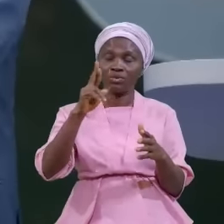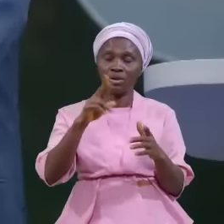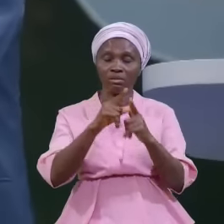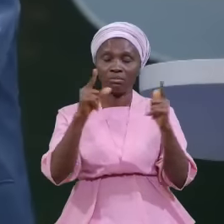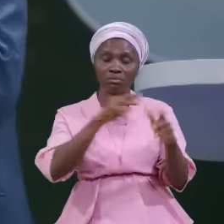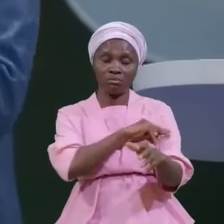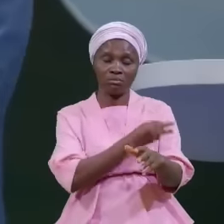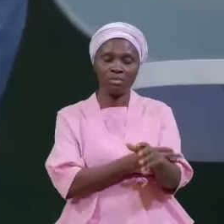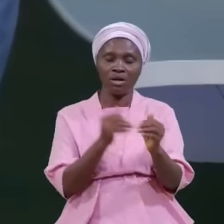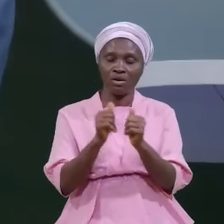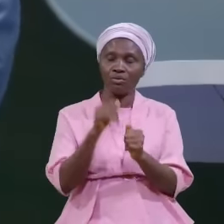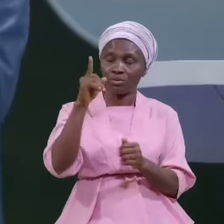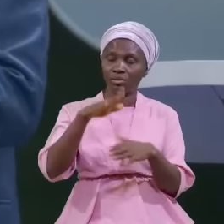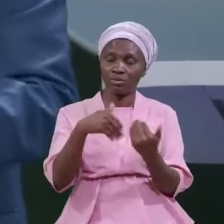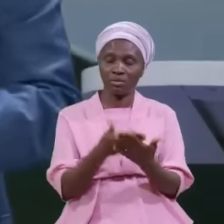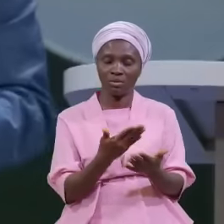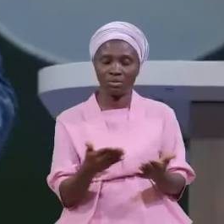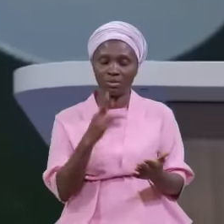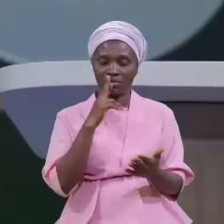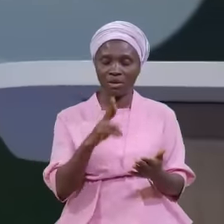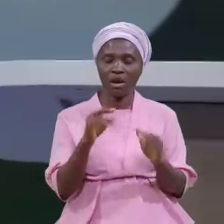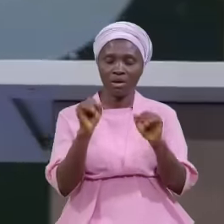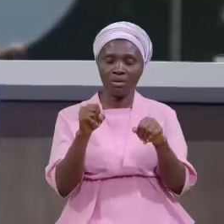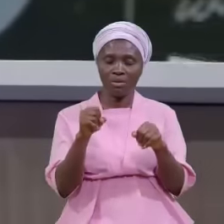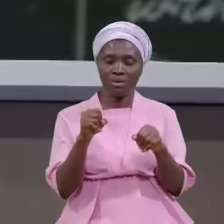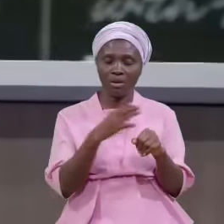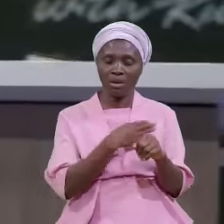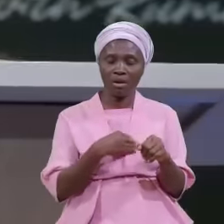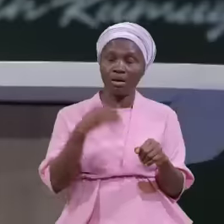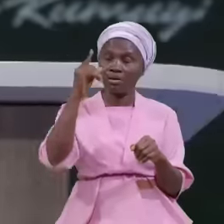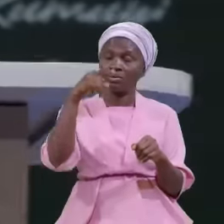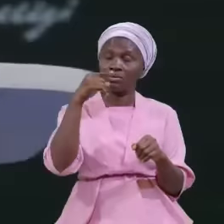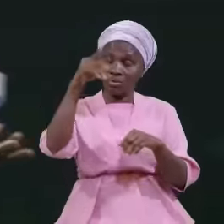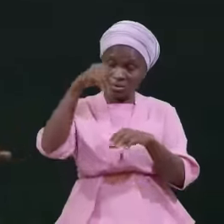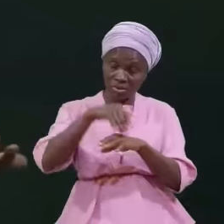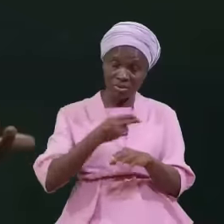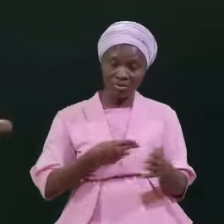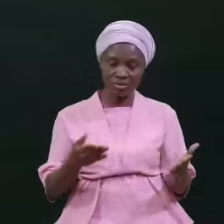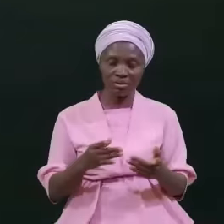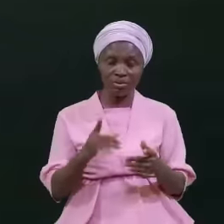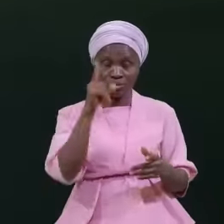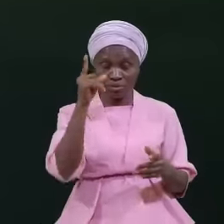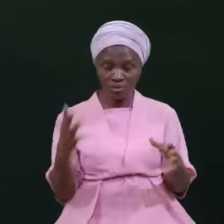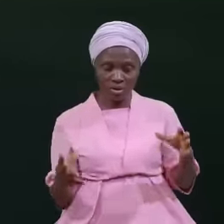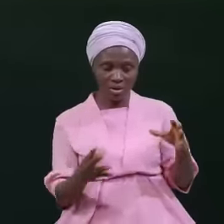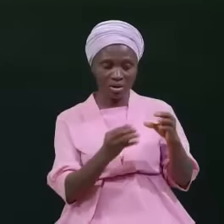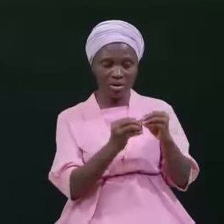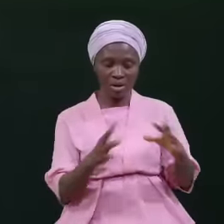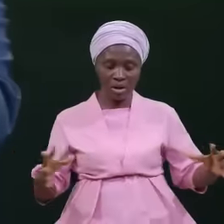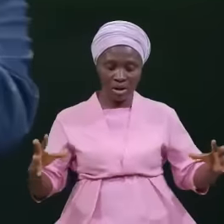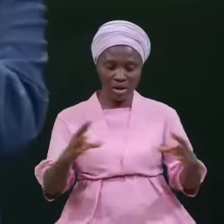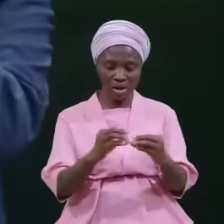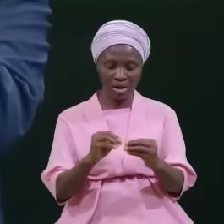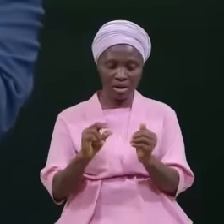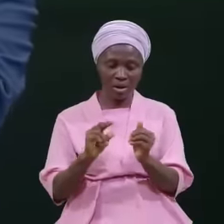all things are possible. And you've sent us here, we've gathered together here so